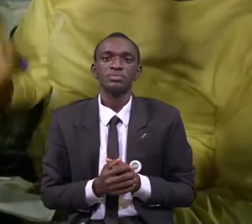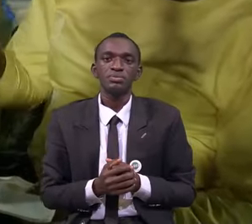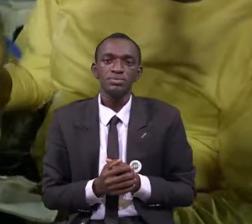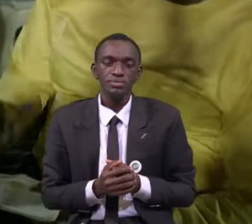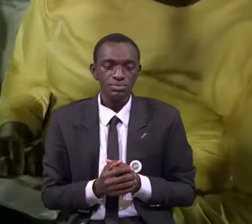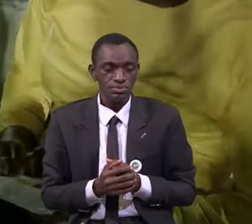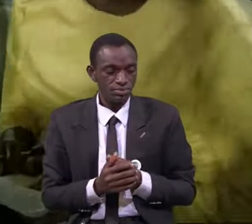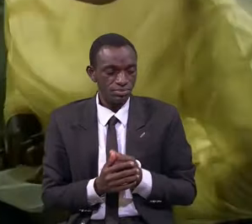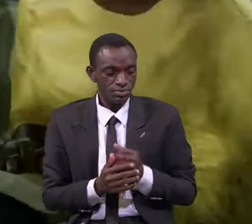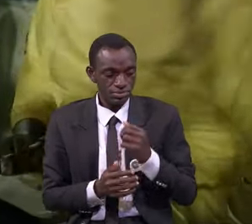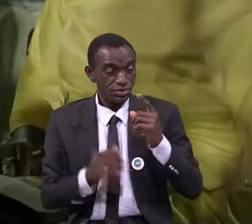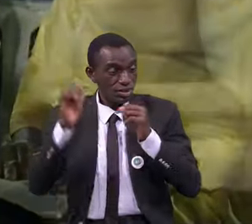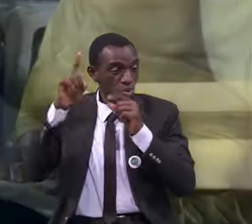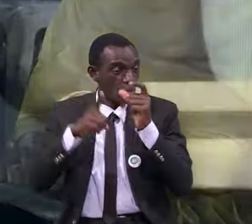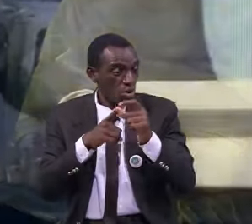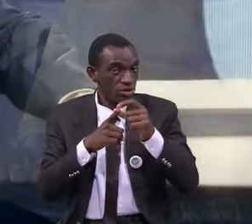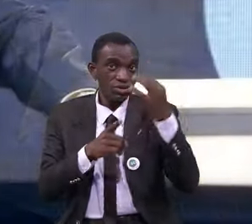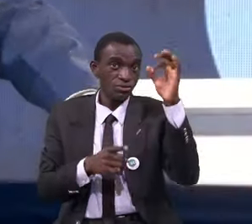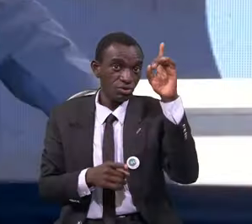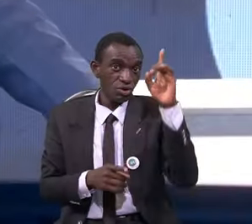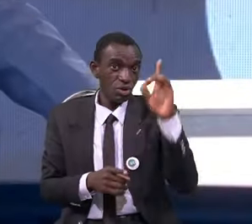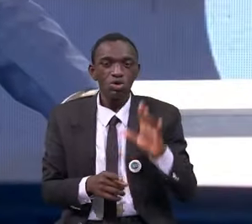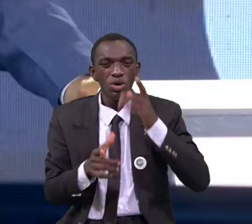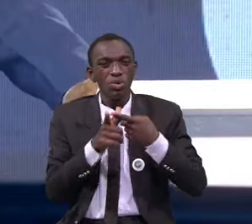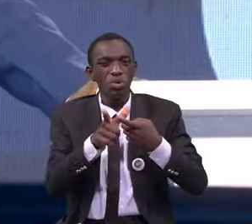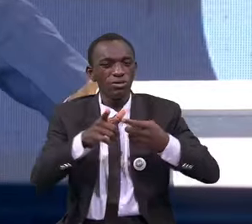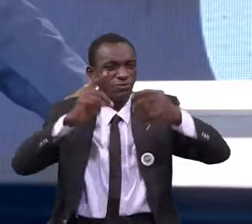The word will run fast in your life.